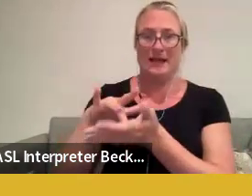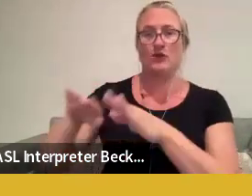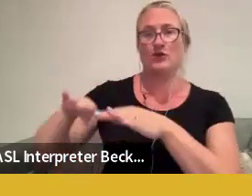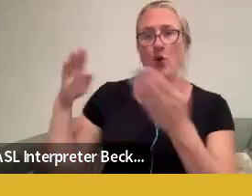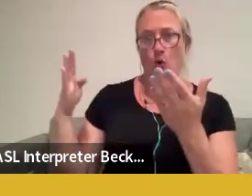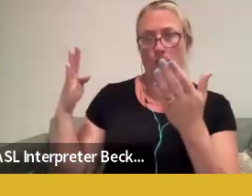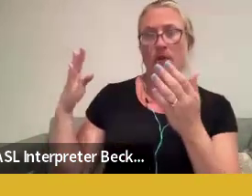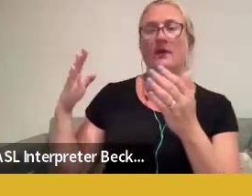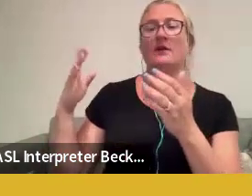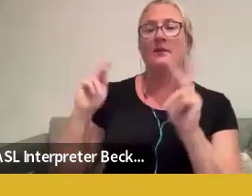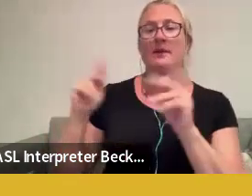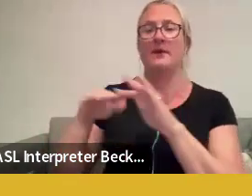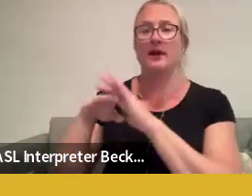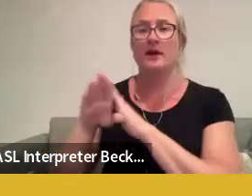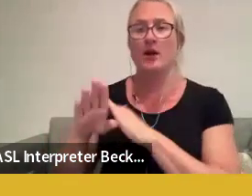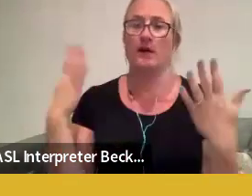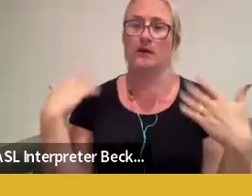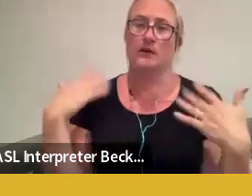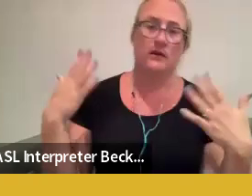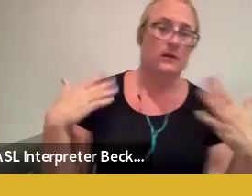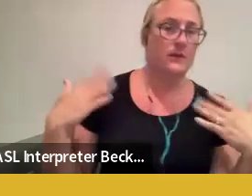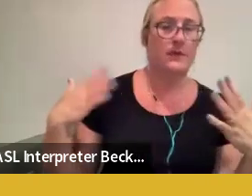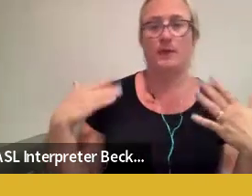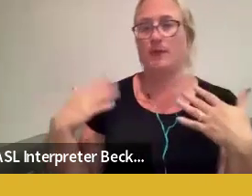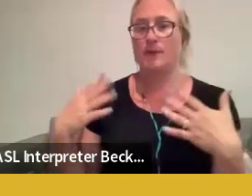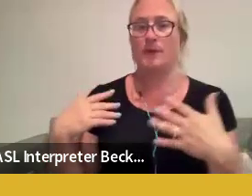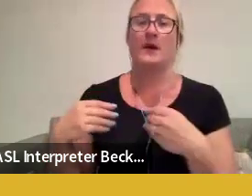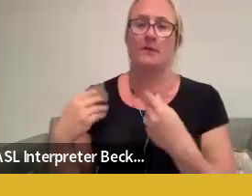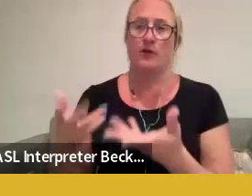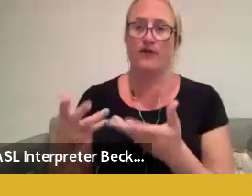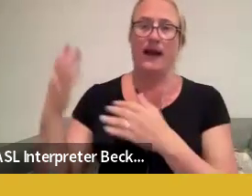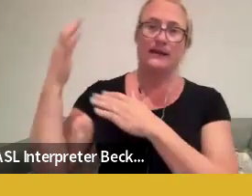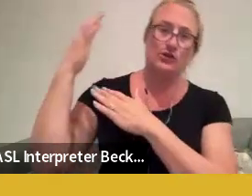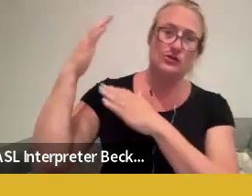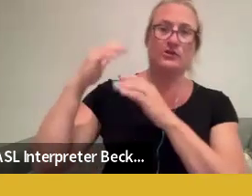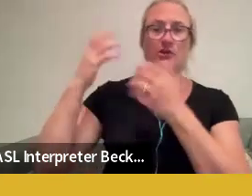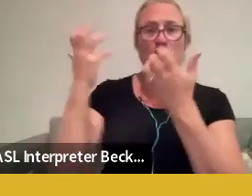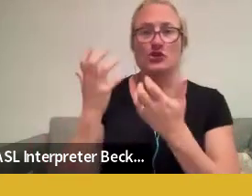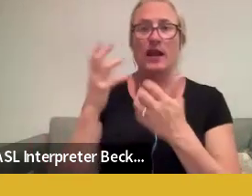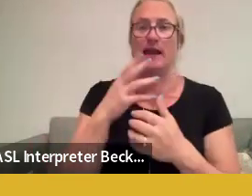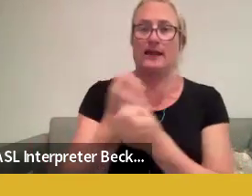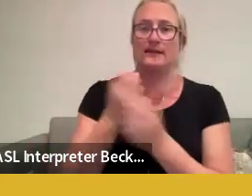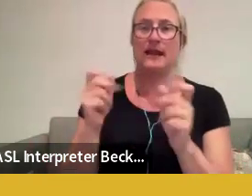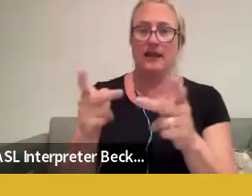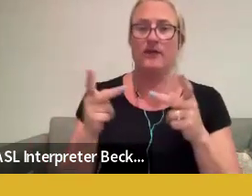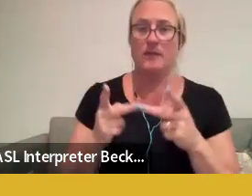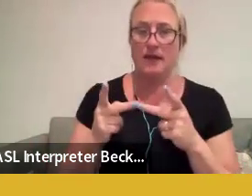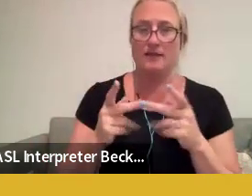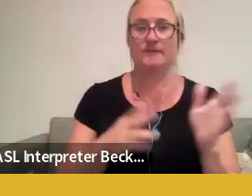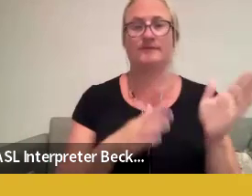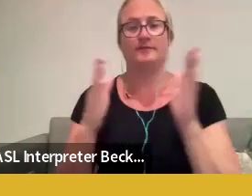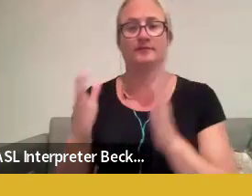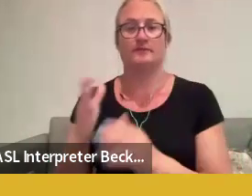for individuals so they can still be provided shade and still be in a safe area. And then it also